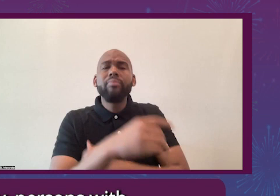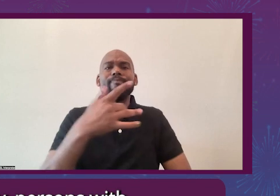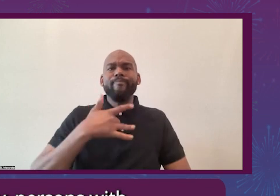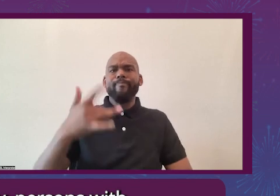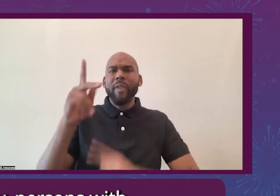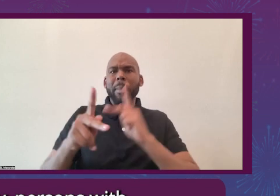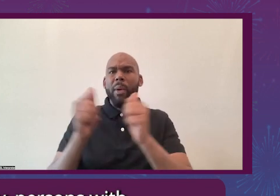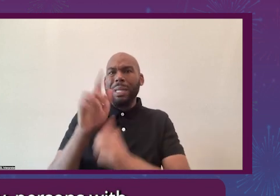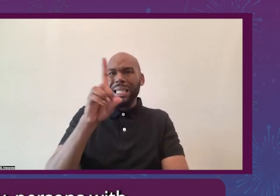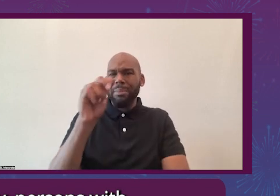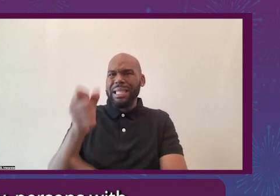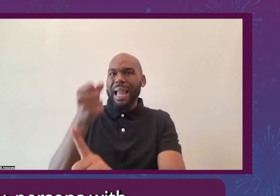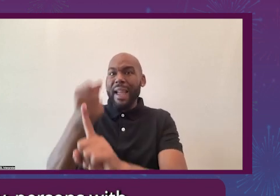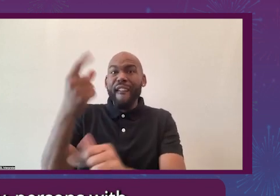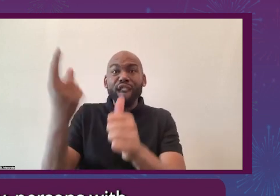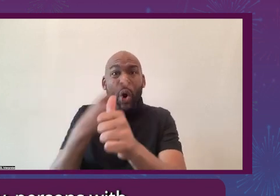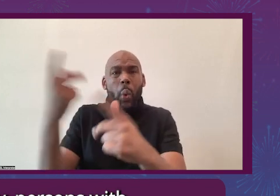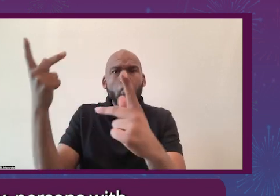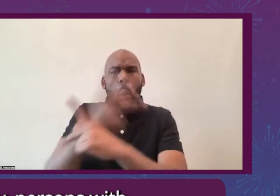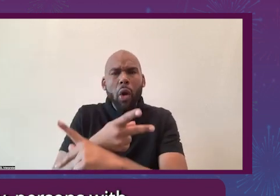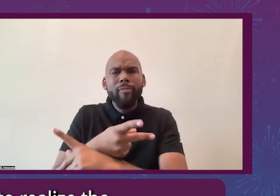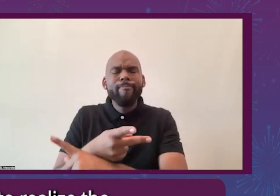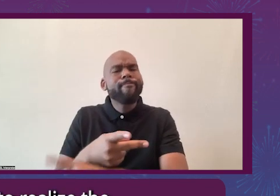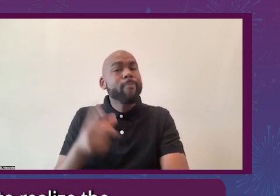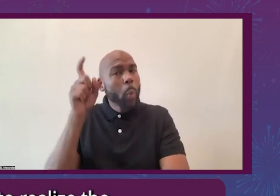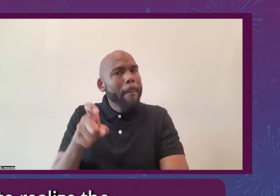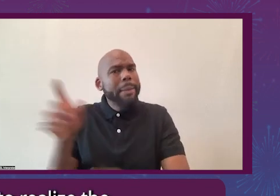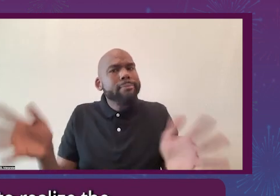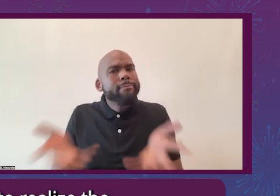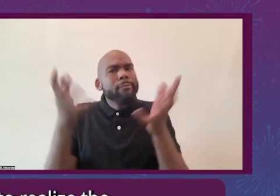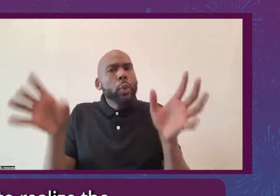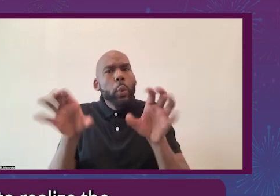with disabilities are often hit first and worst. We must